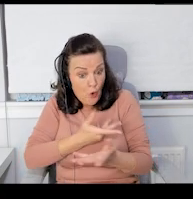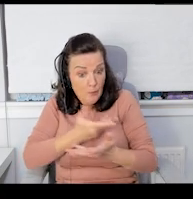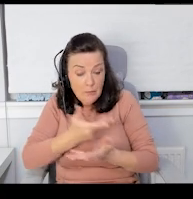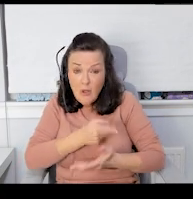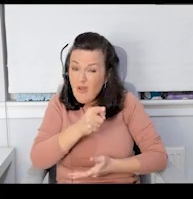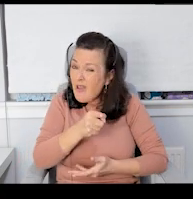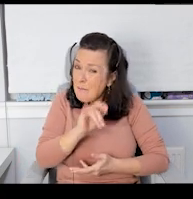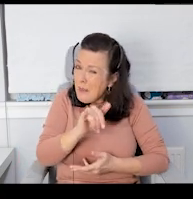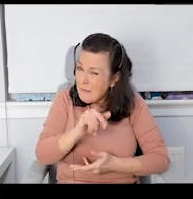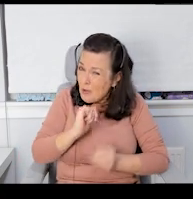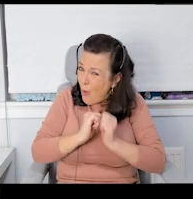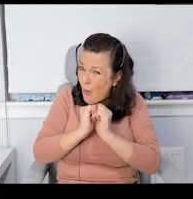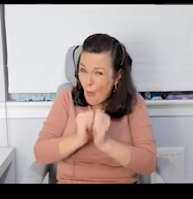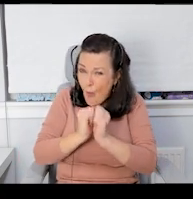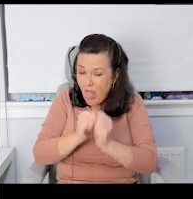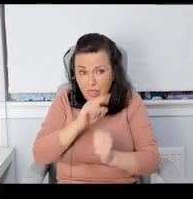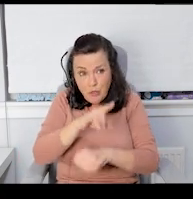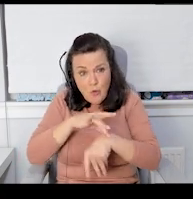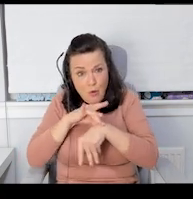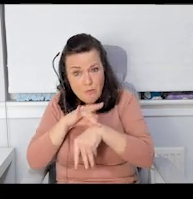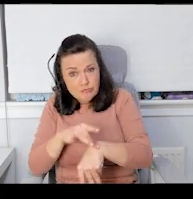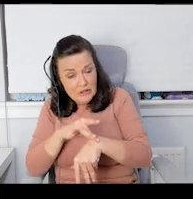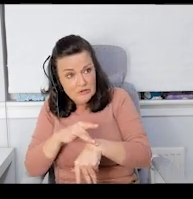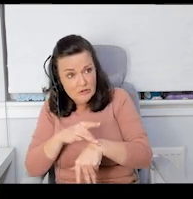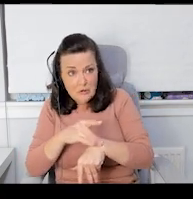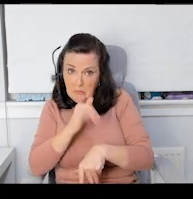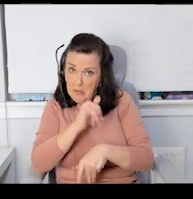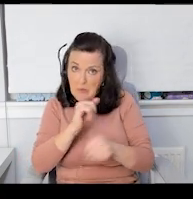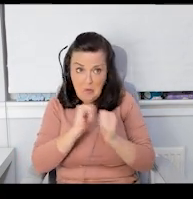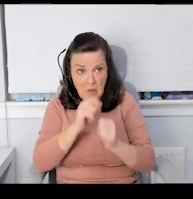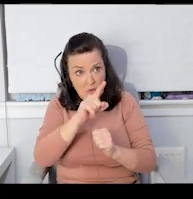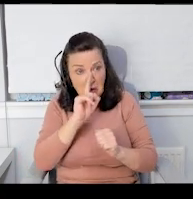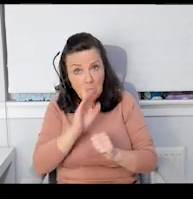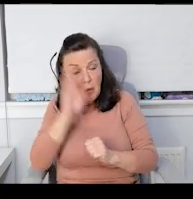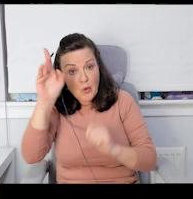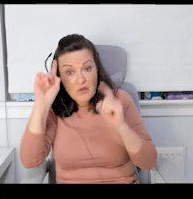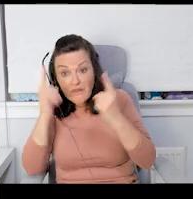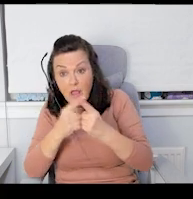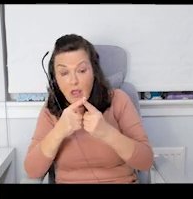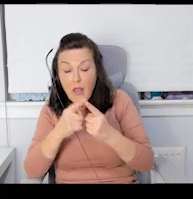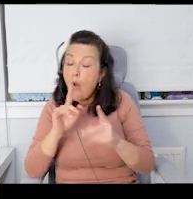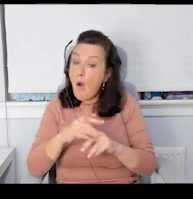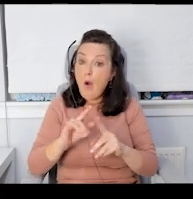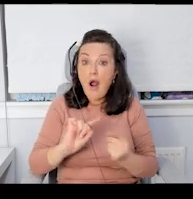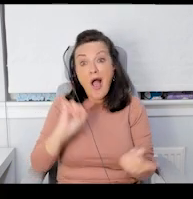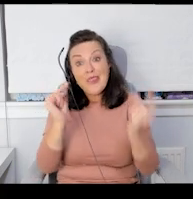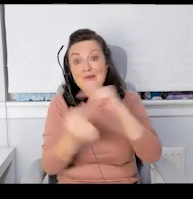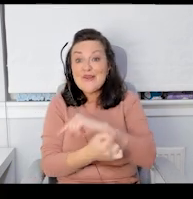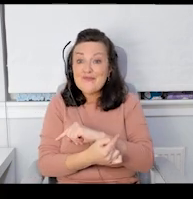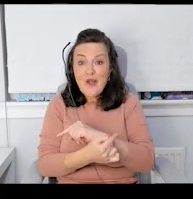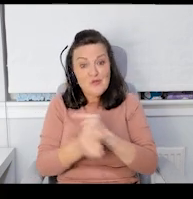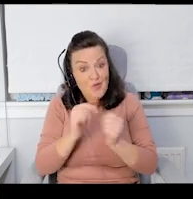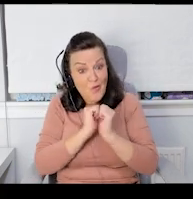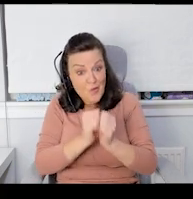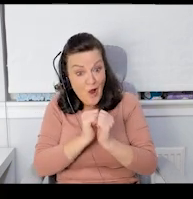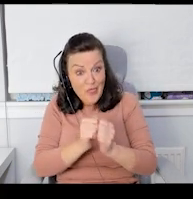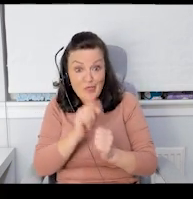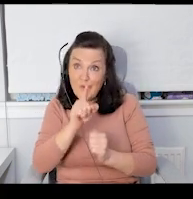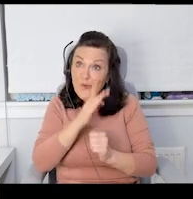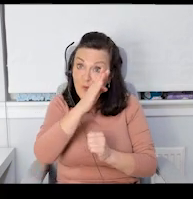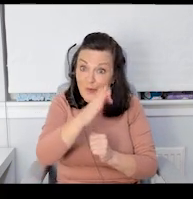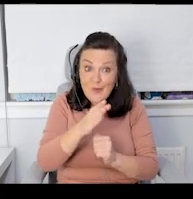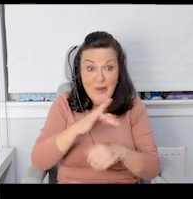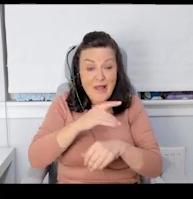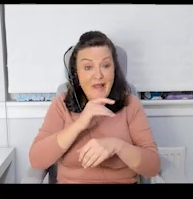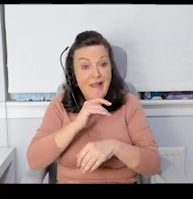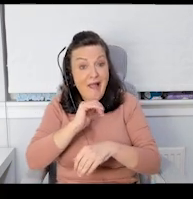have conversations about university. It's like, why not this? Do you understand it? And having the conversations at teacher level. And I think it's taking every